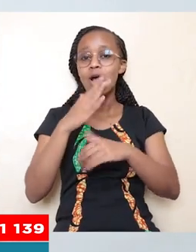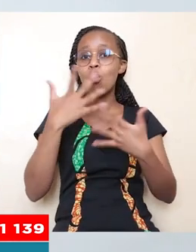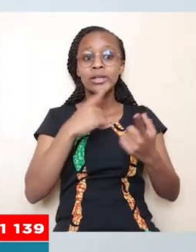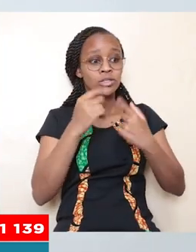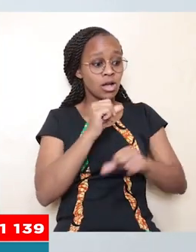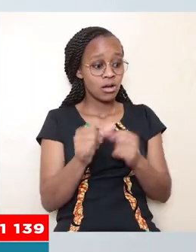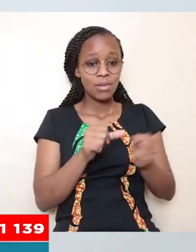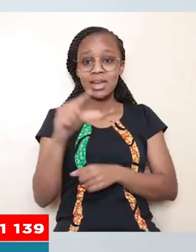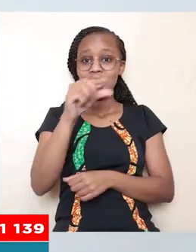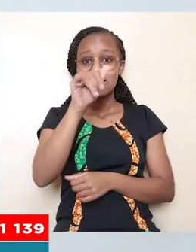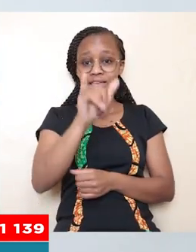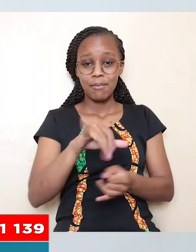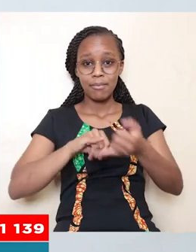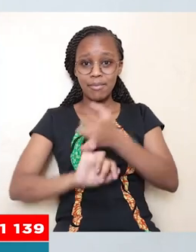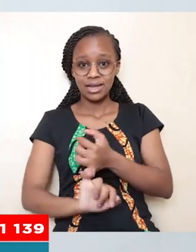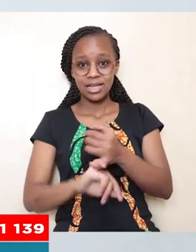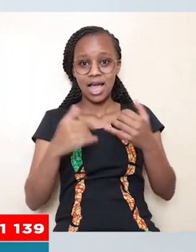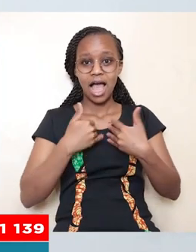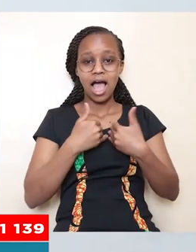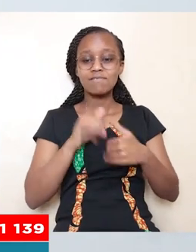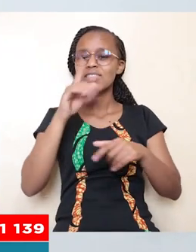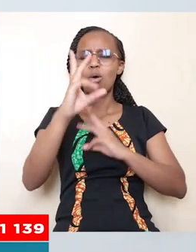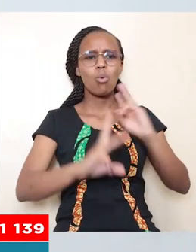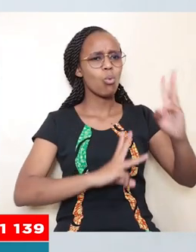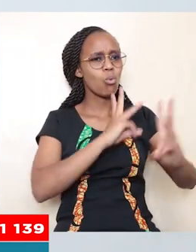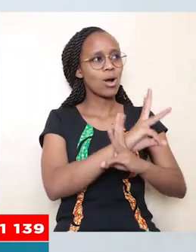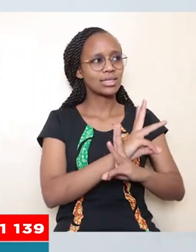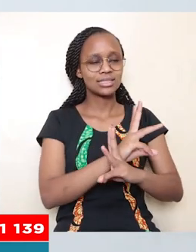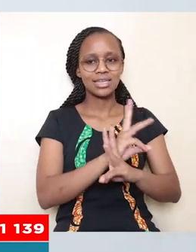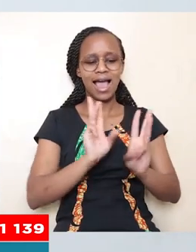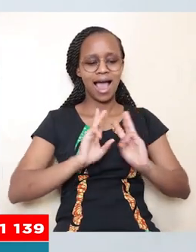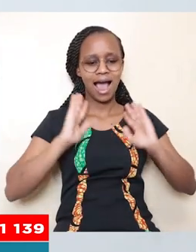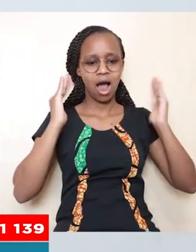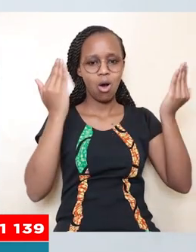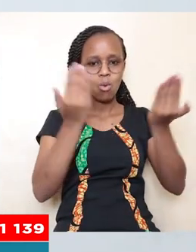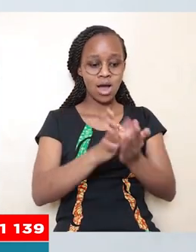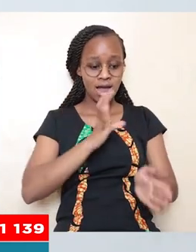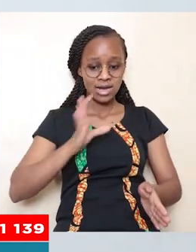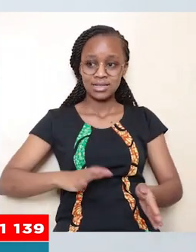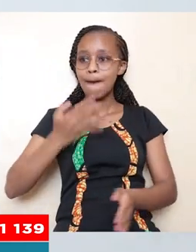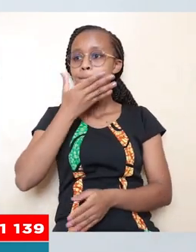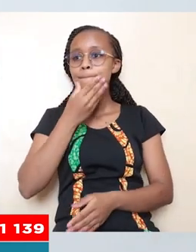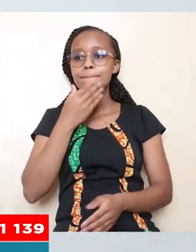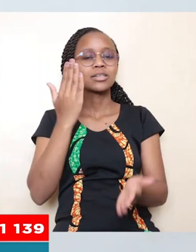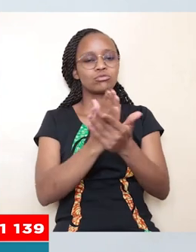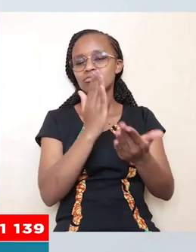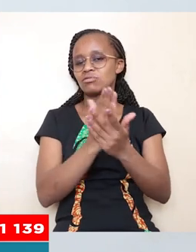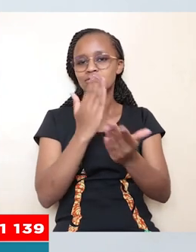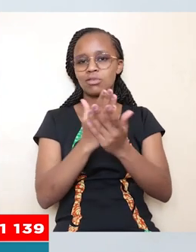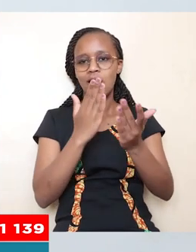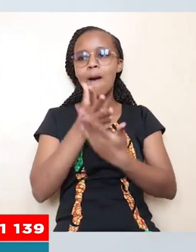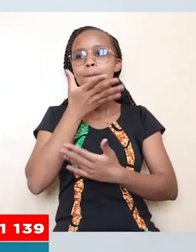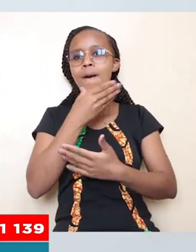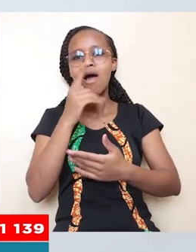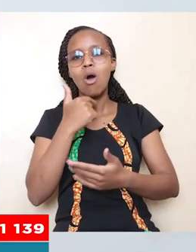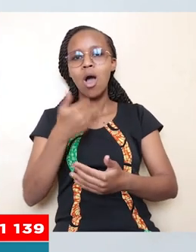about, we have got in this world, our Christian men, a man